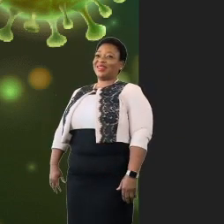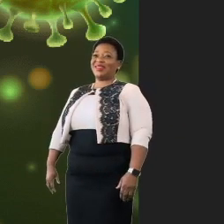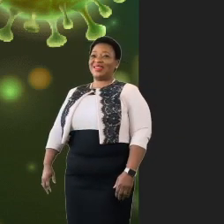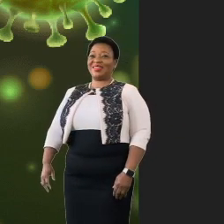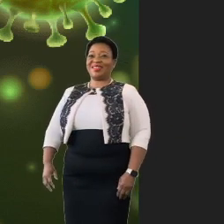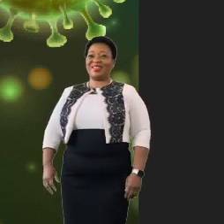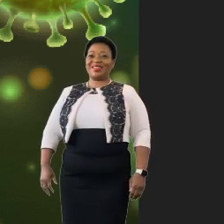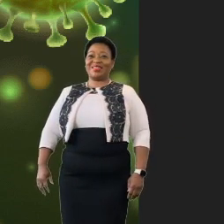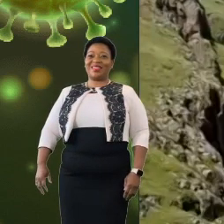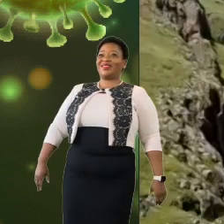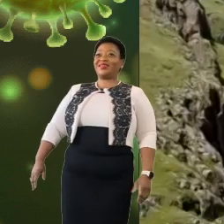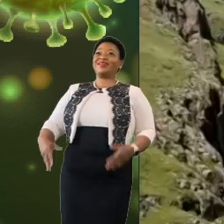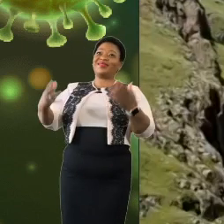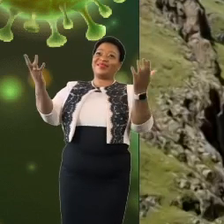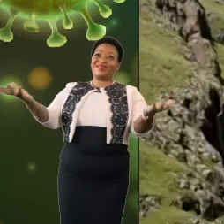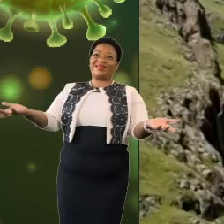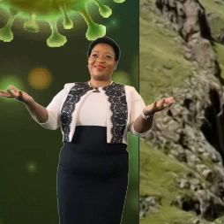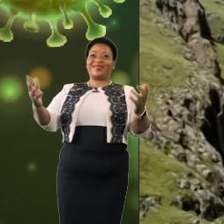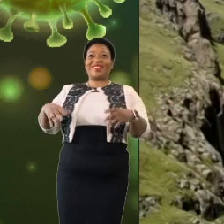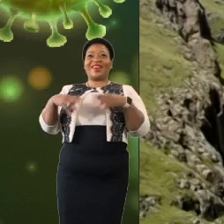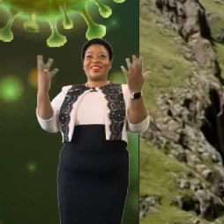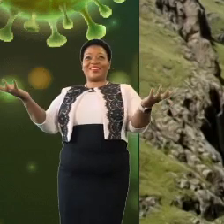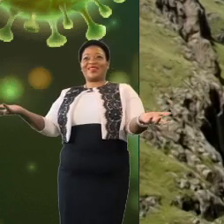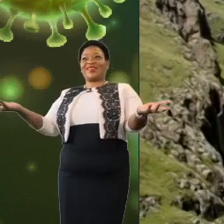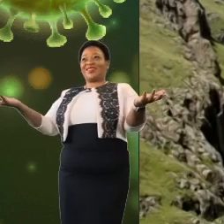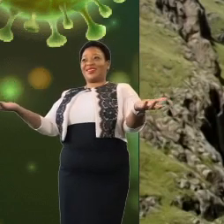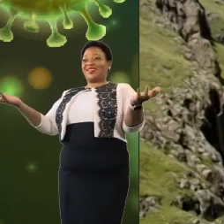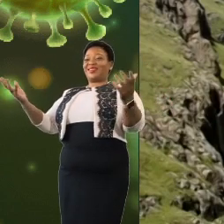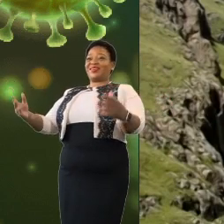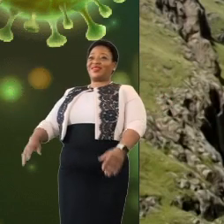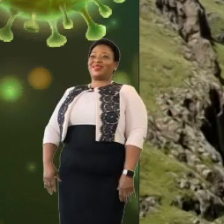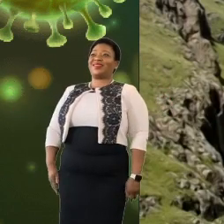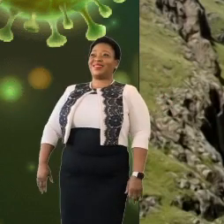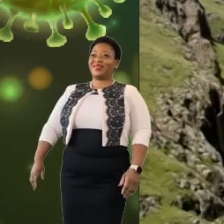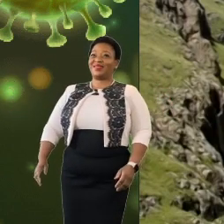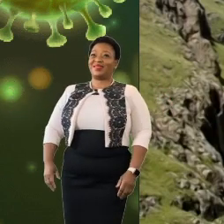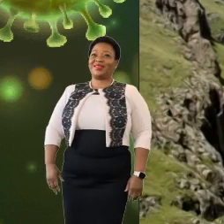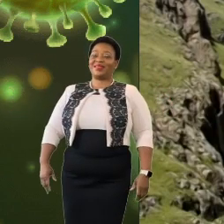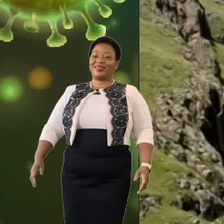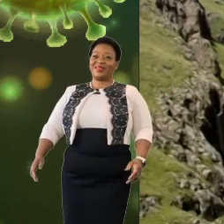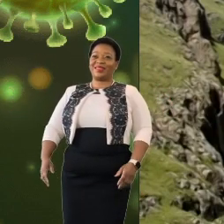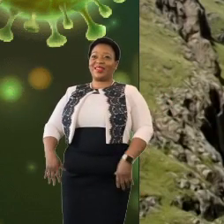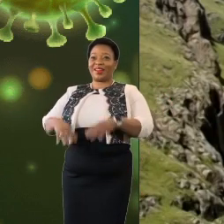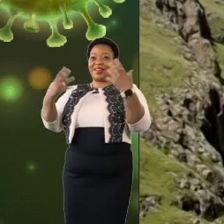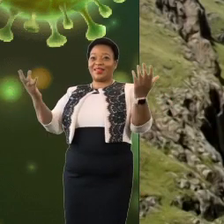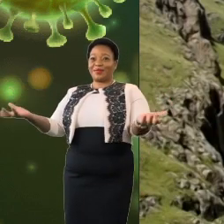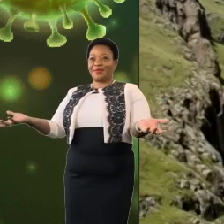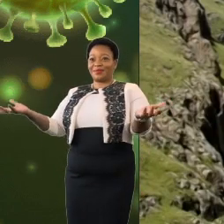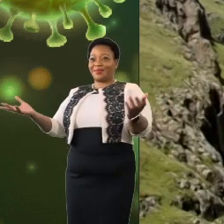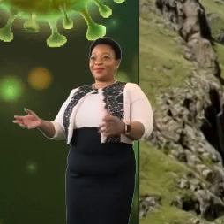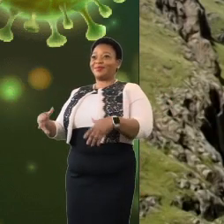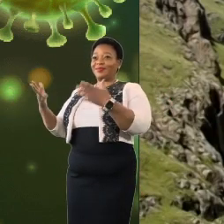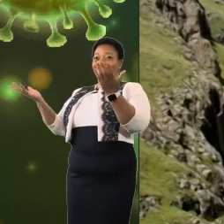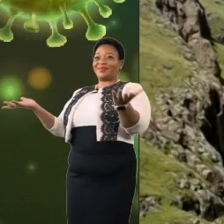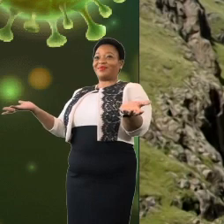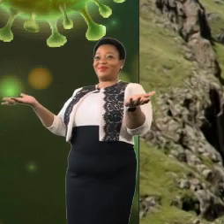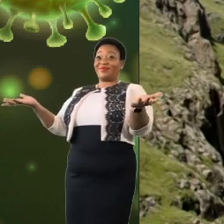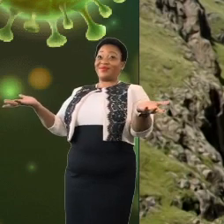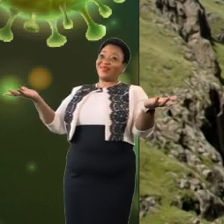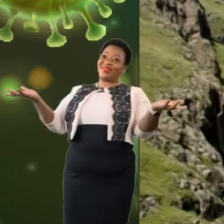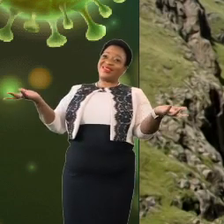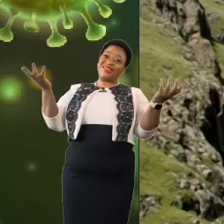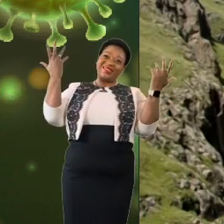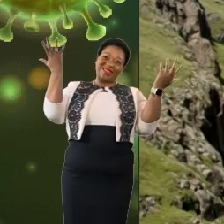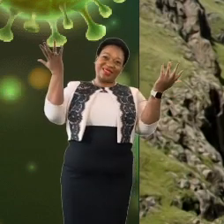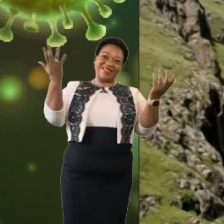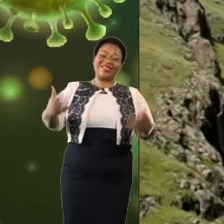blue paper, not on a red paper. I'm using that just sort of as a simple example of sometimes how things happen.